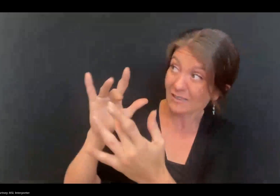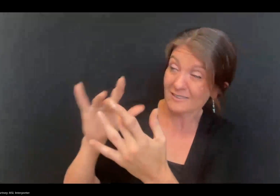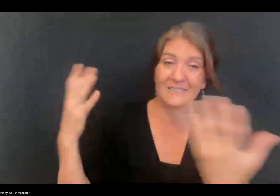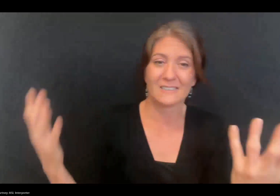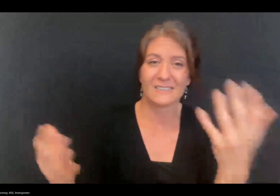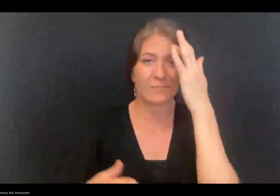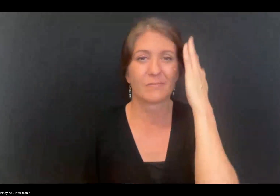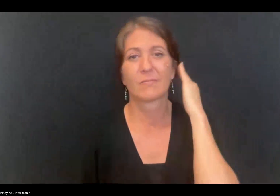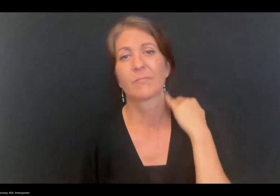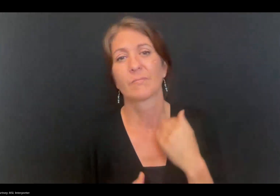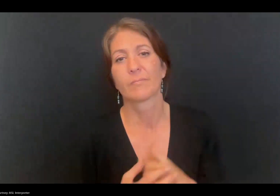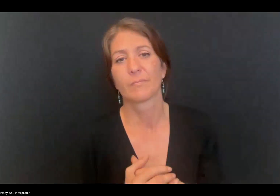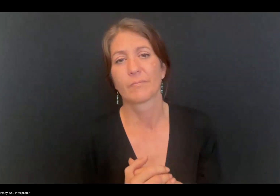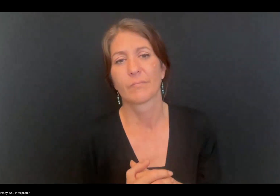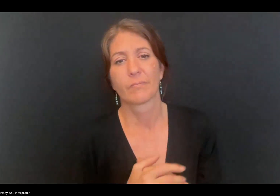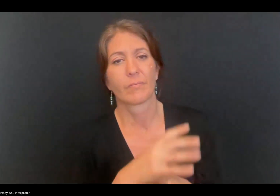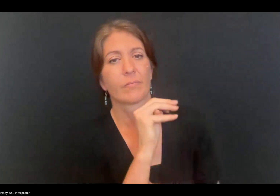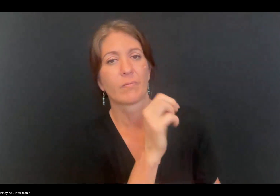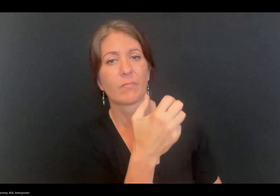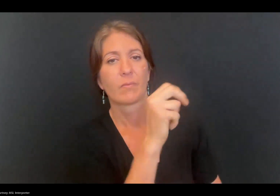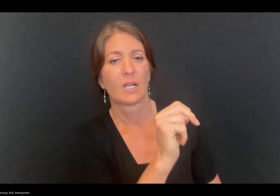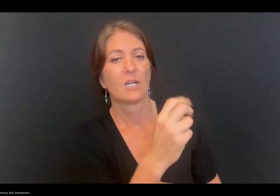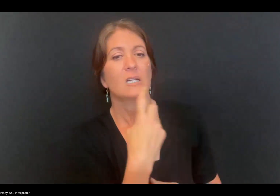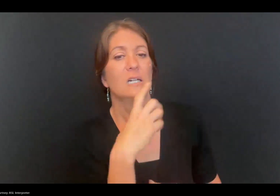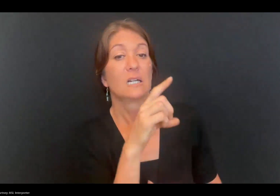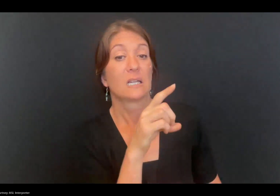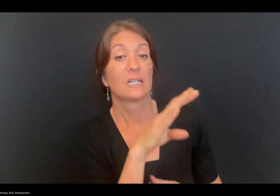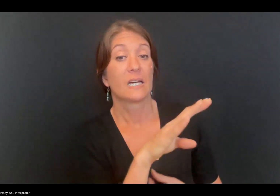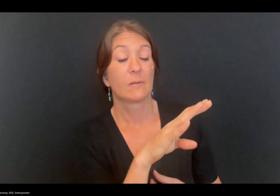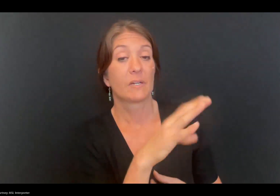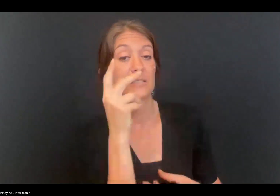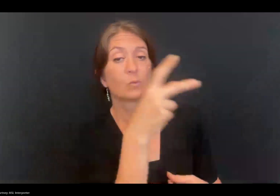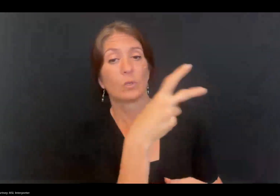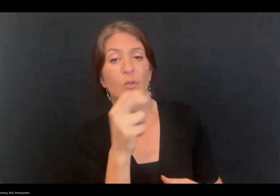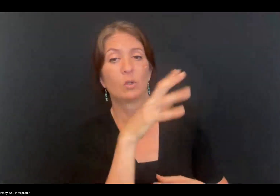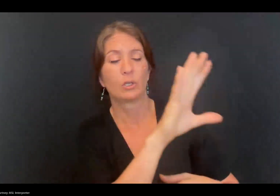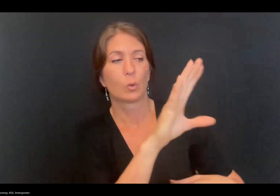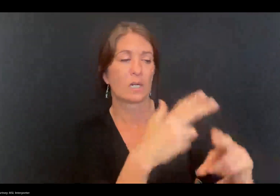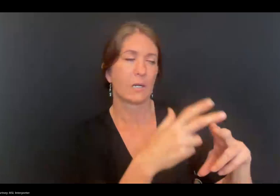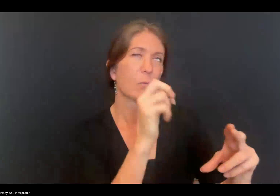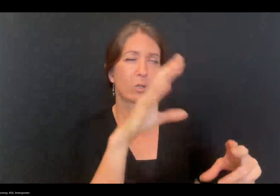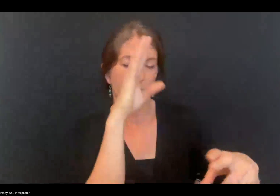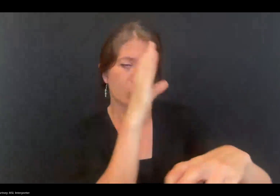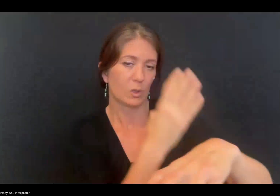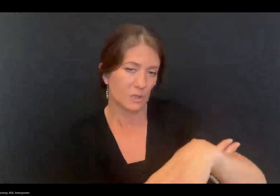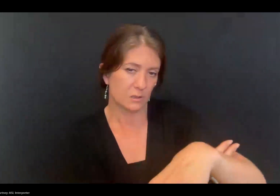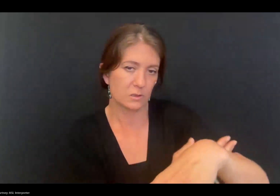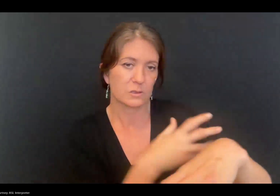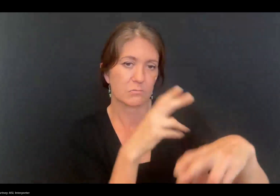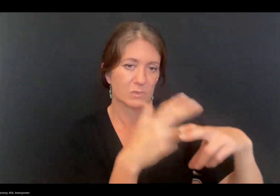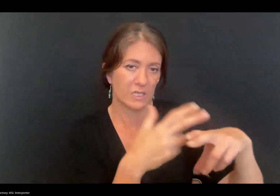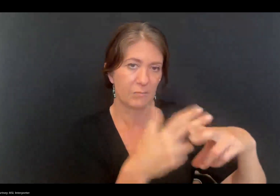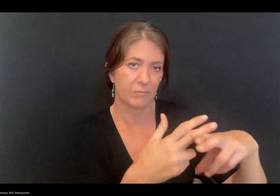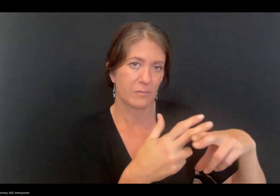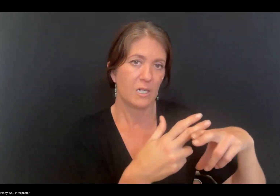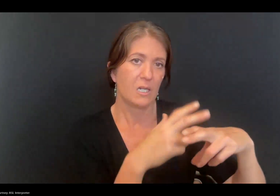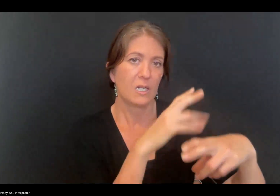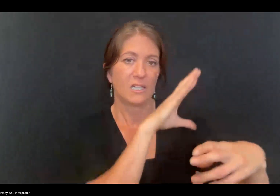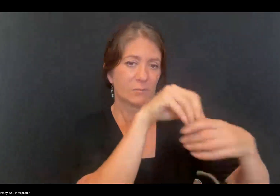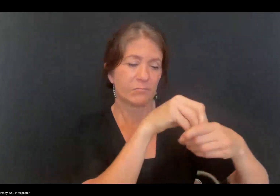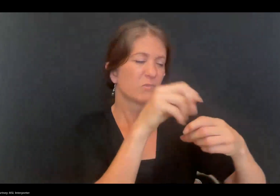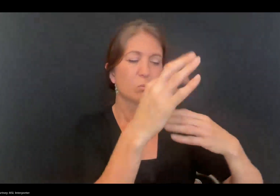Our database pulls your name as a waiver, or your son's name as a waiver participant, so it's automatic that it